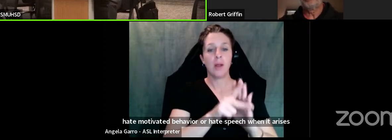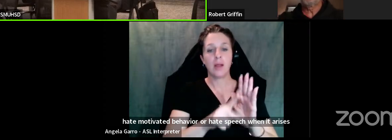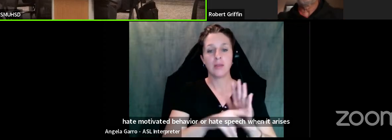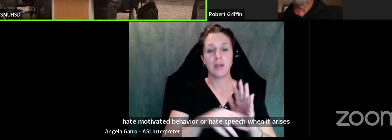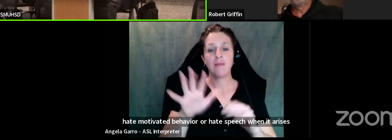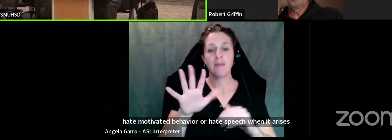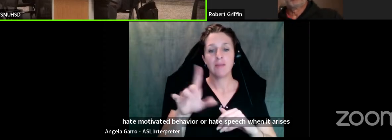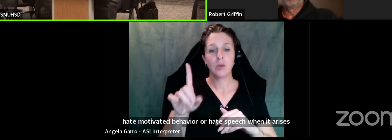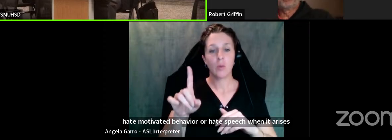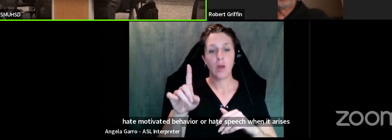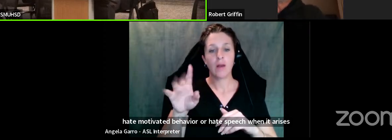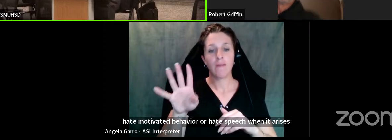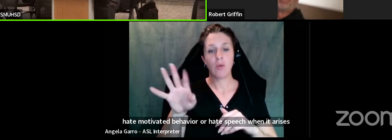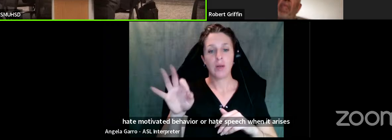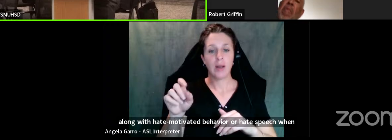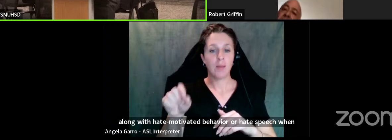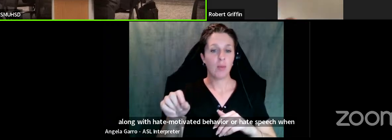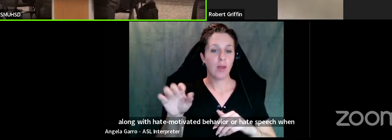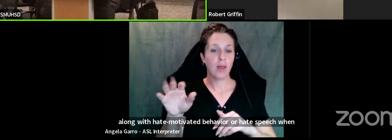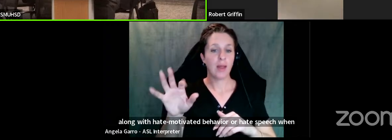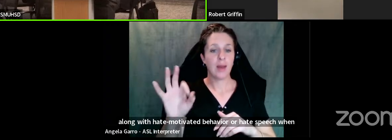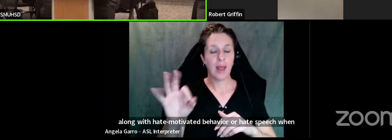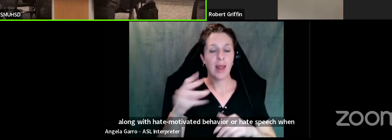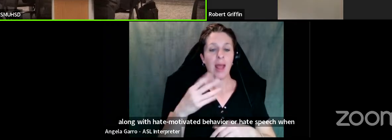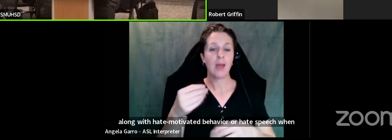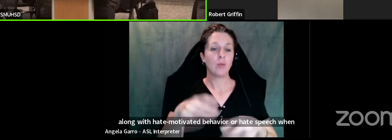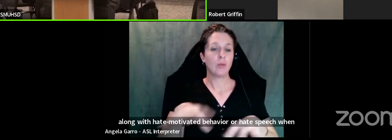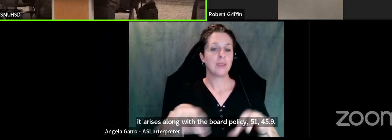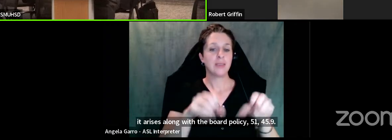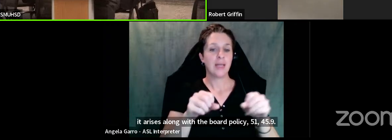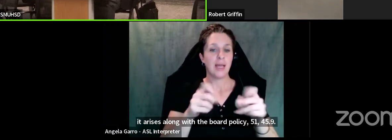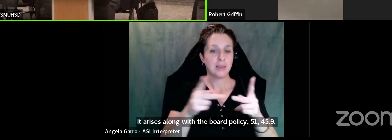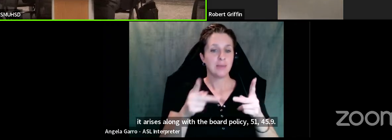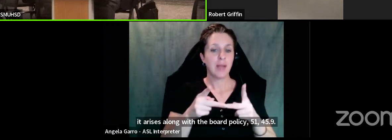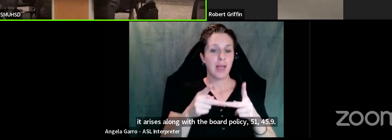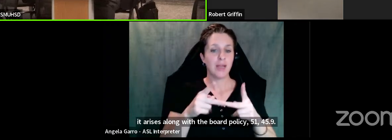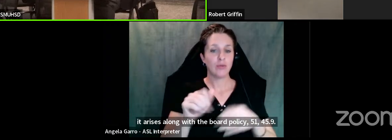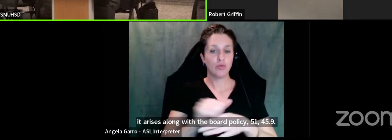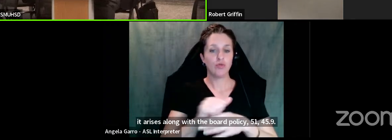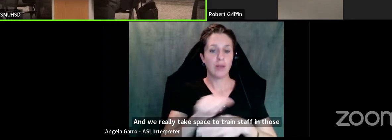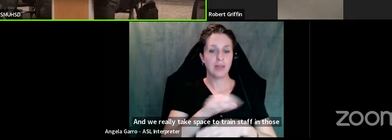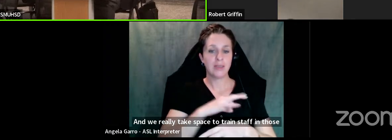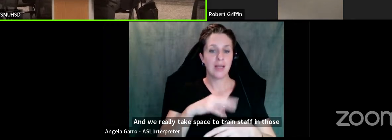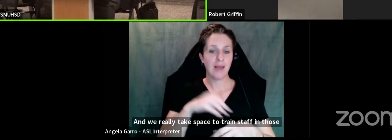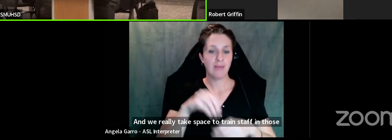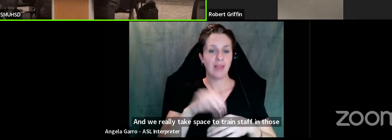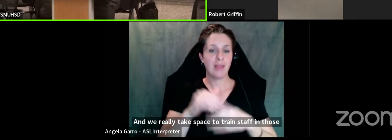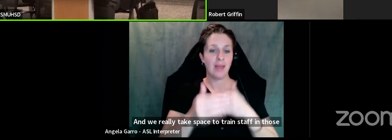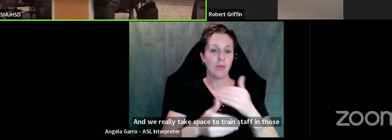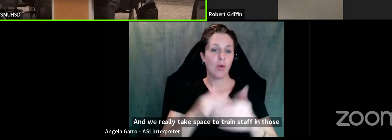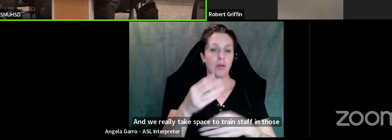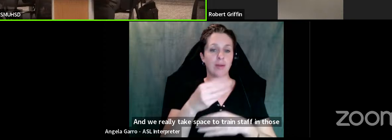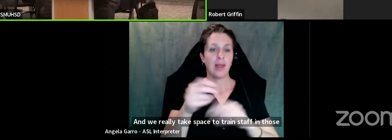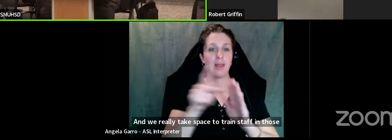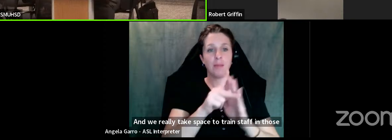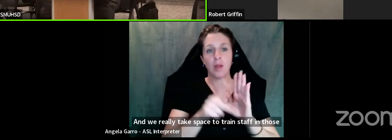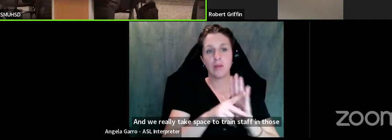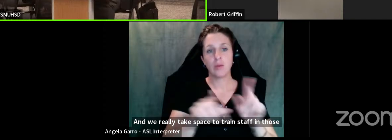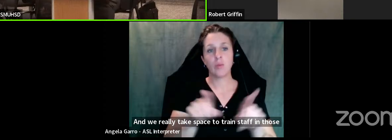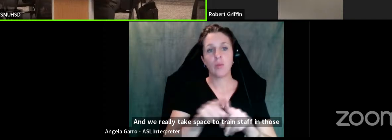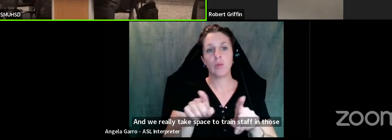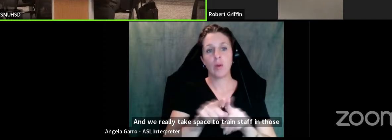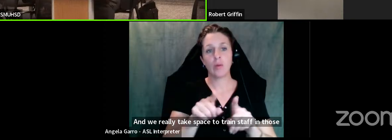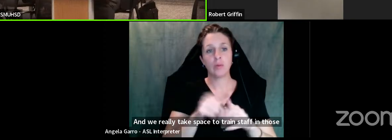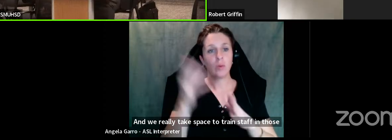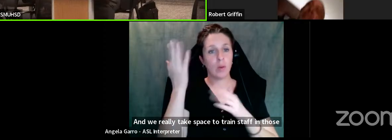5145.9. And we really take space to train staff in those protocols and in that policy. We also